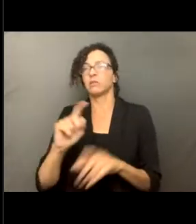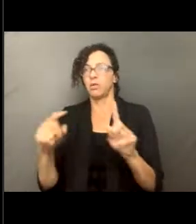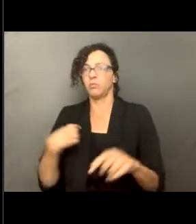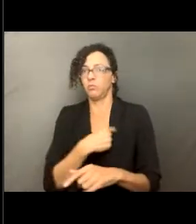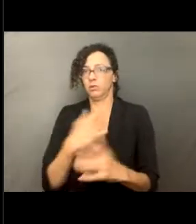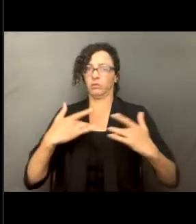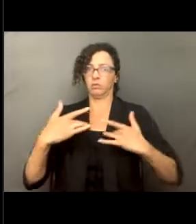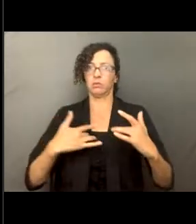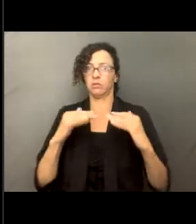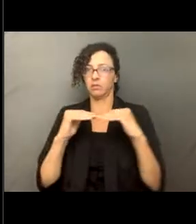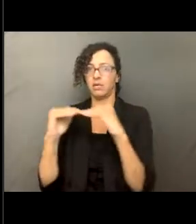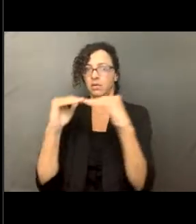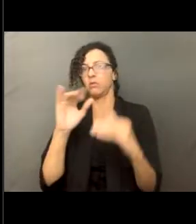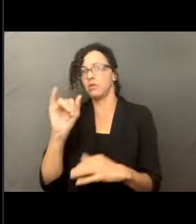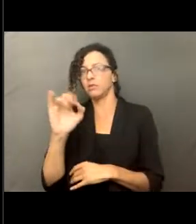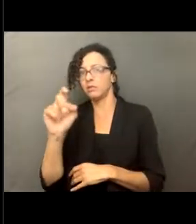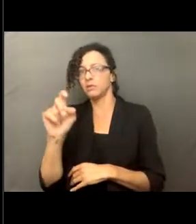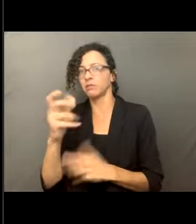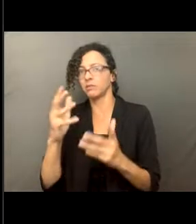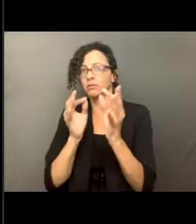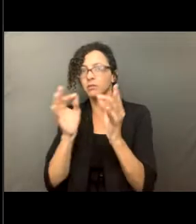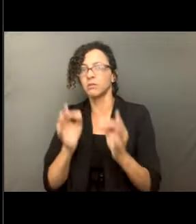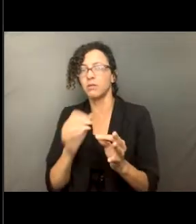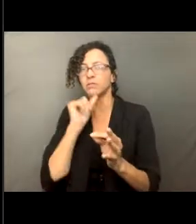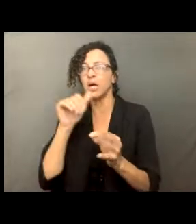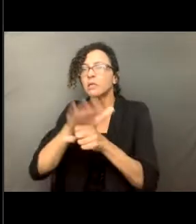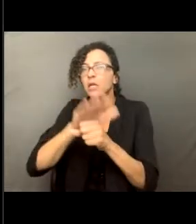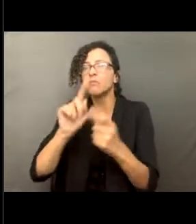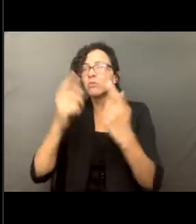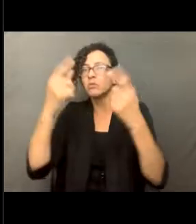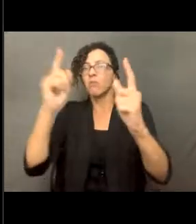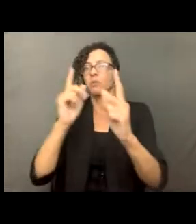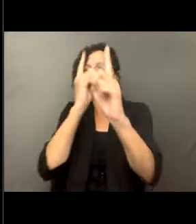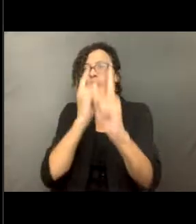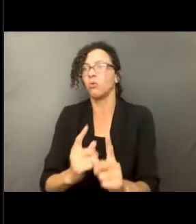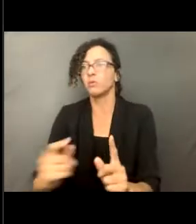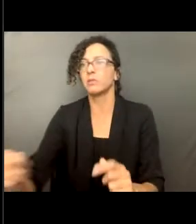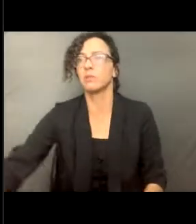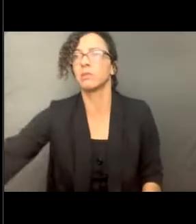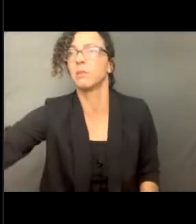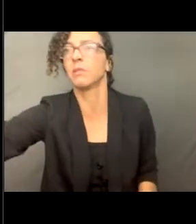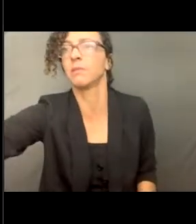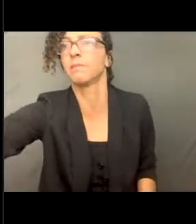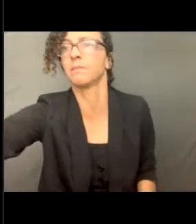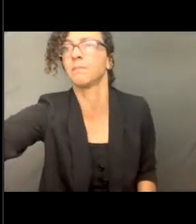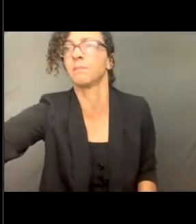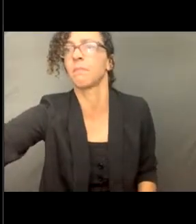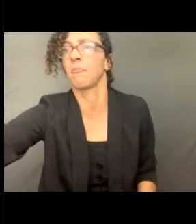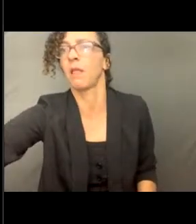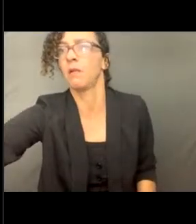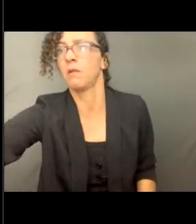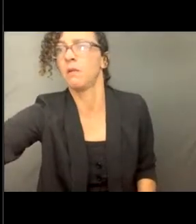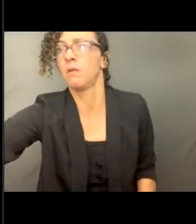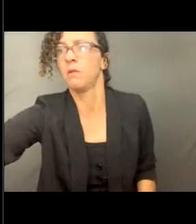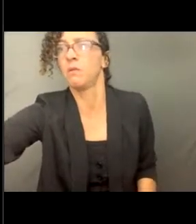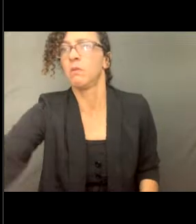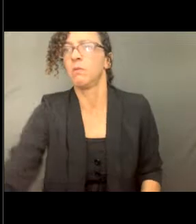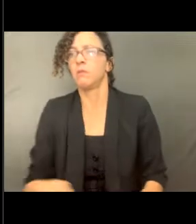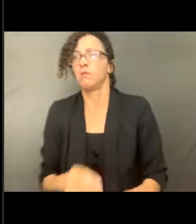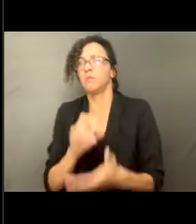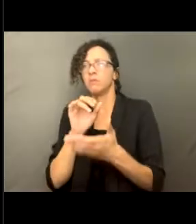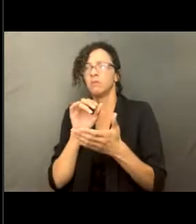currently described, does not go far enough in accomplishing the goals it has set out to do. The current version of the Equity Index identifies priority